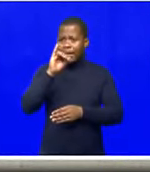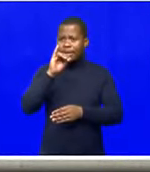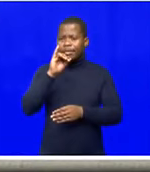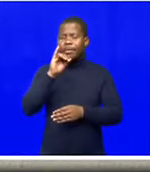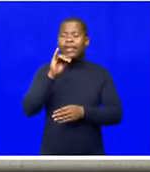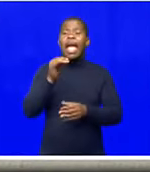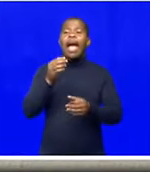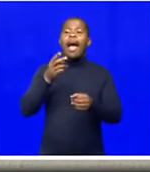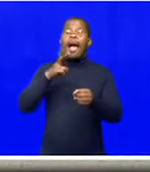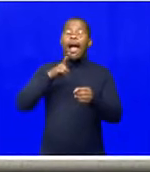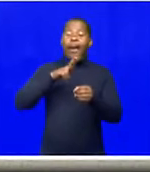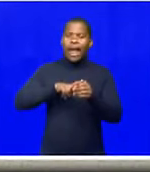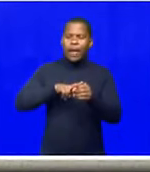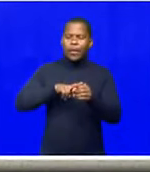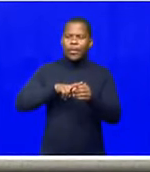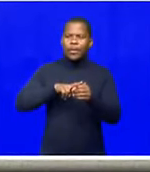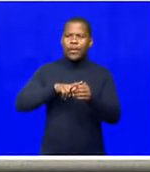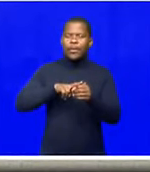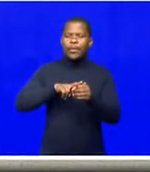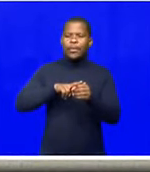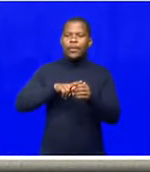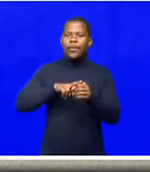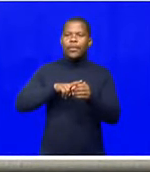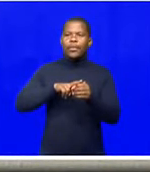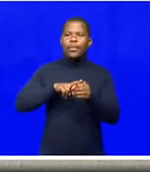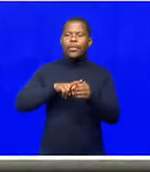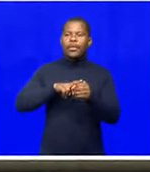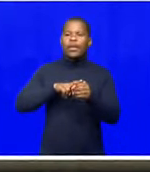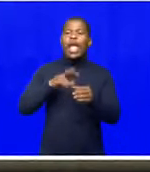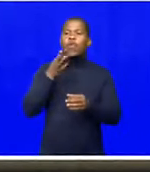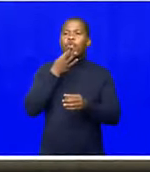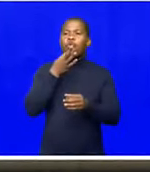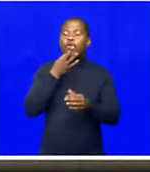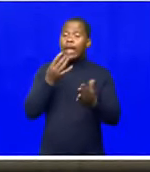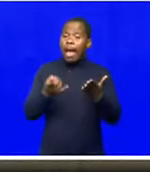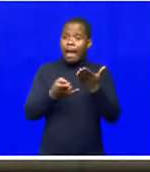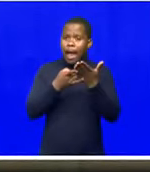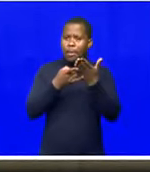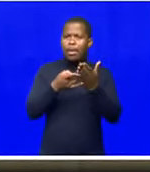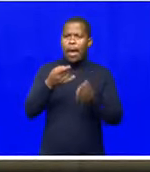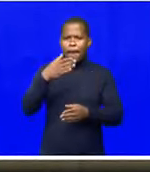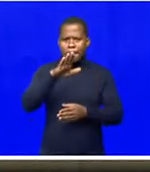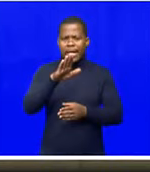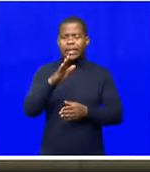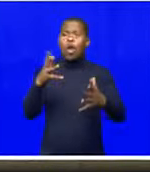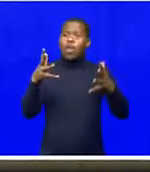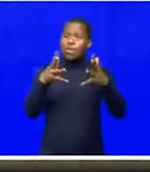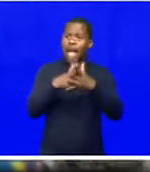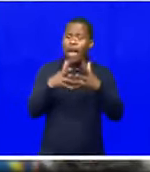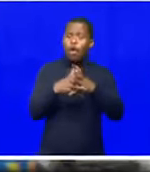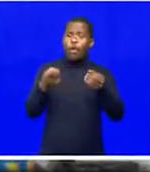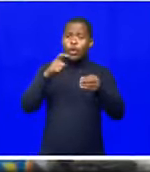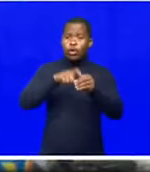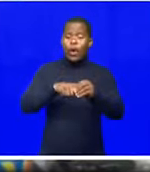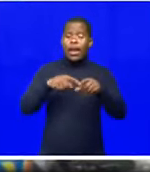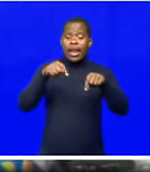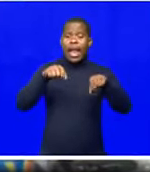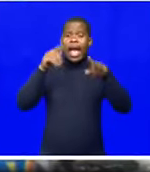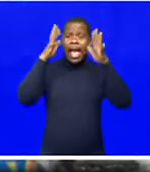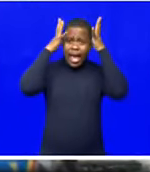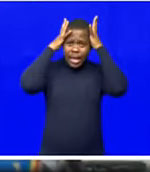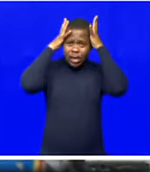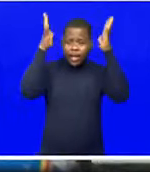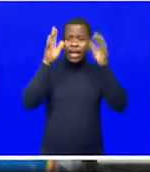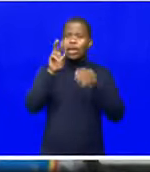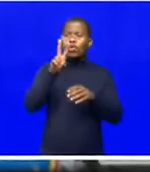and determination to create by investing in our youth. Lomhlangano lo banjelwe khona lapha ekhaya eSwatini utawuthatha amalanga